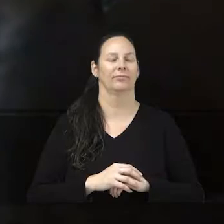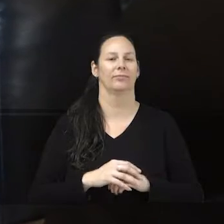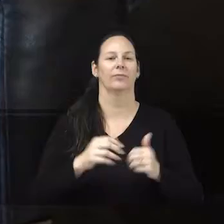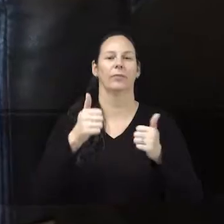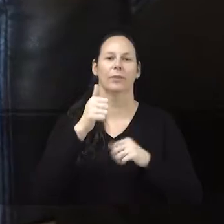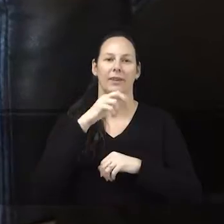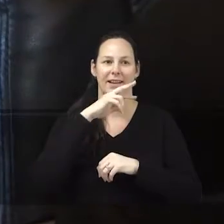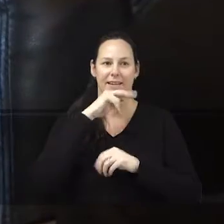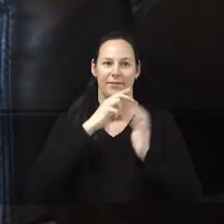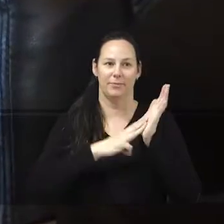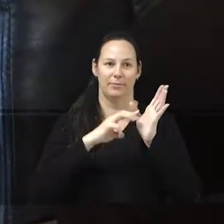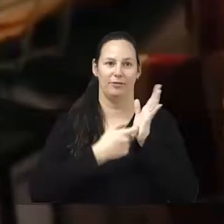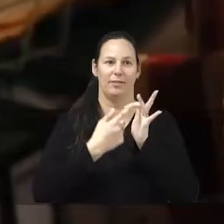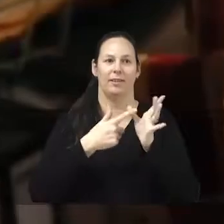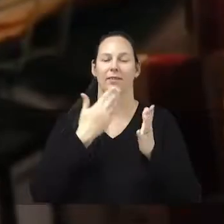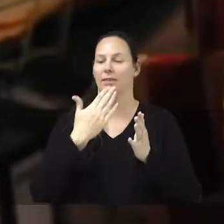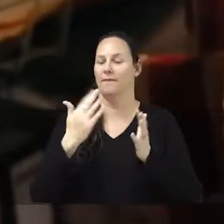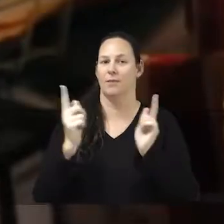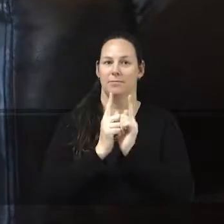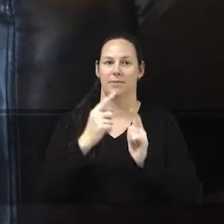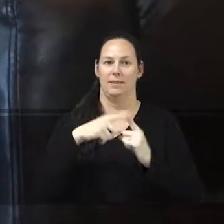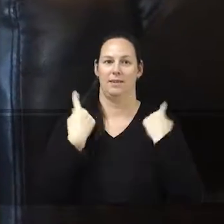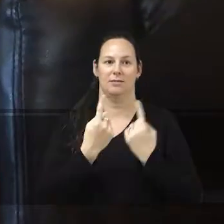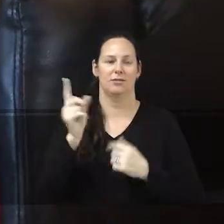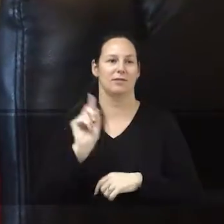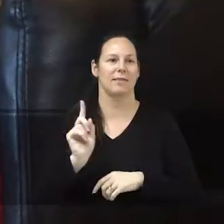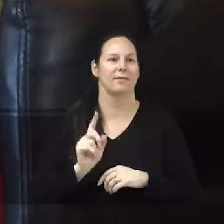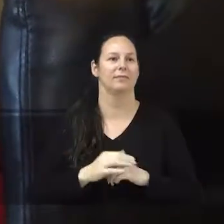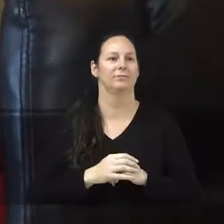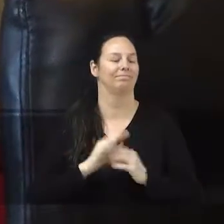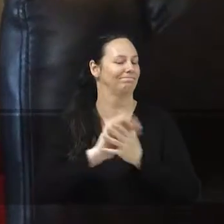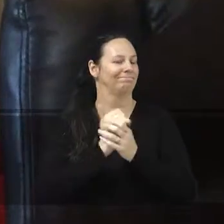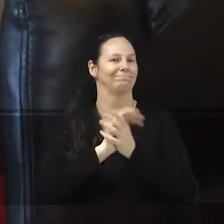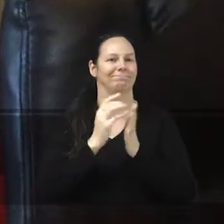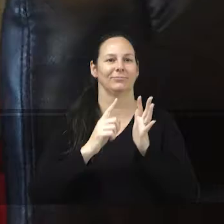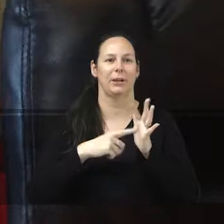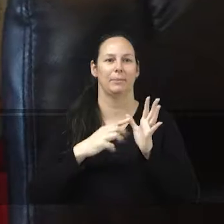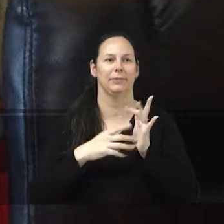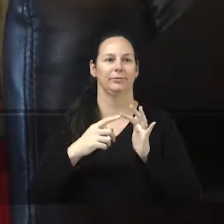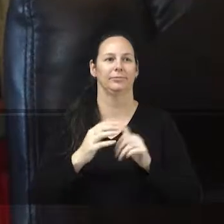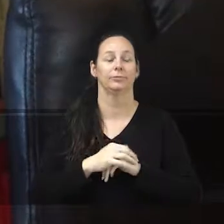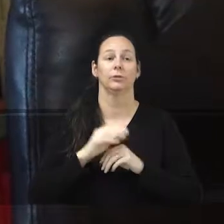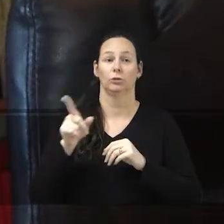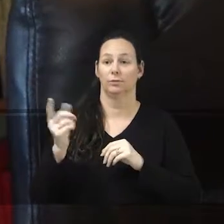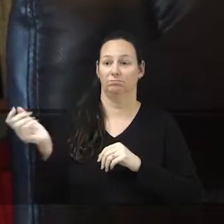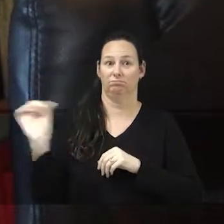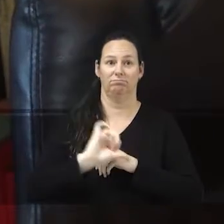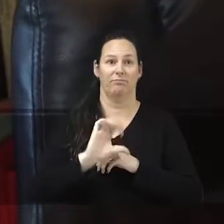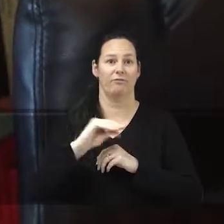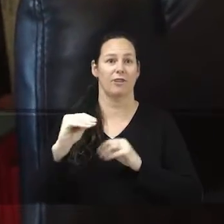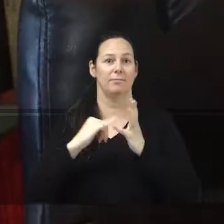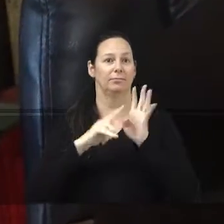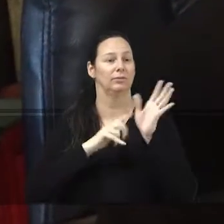Good afternoon, Maria. Thank you for meeting with us today. Delighted, Jamie. So, you've just returned from the Synod with the bishops